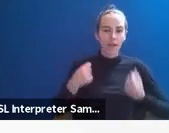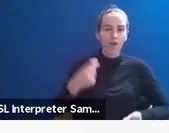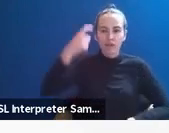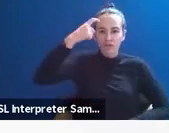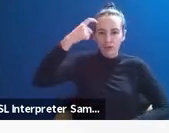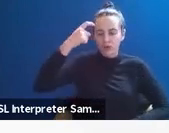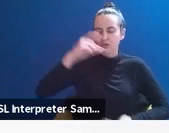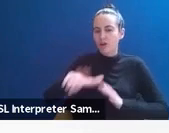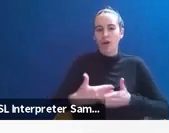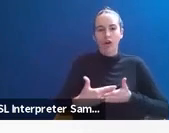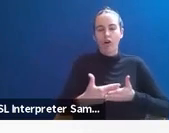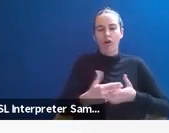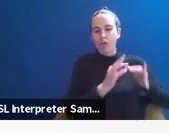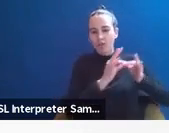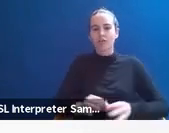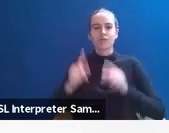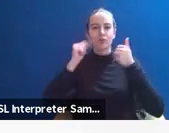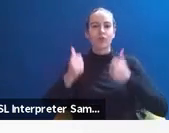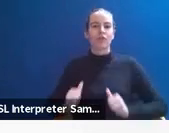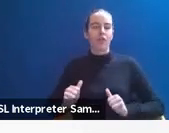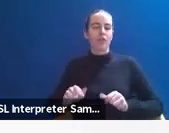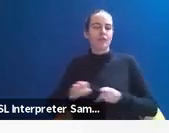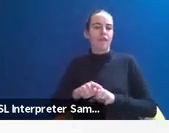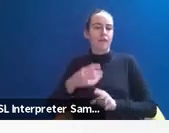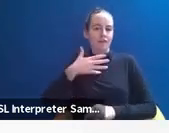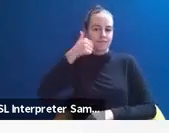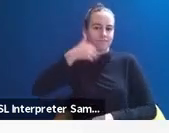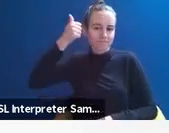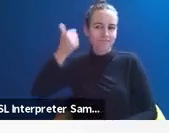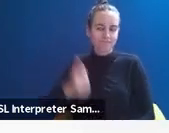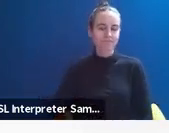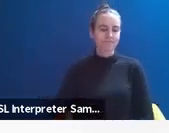hearing loss that we acquire as we get older.